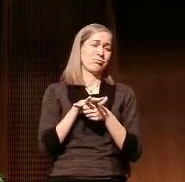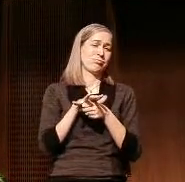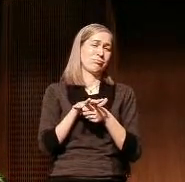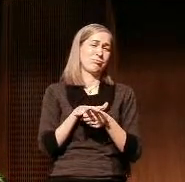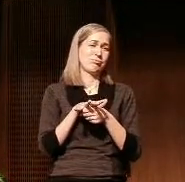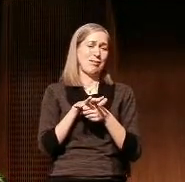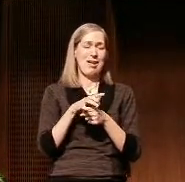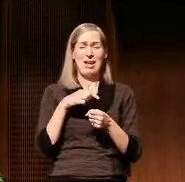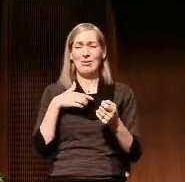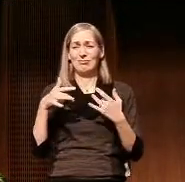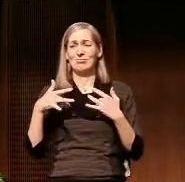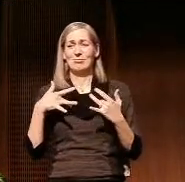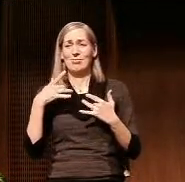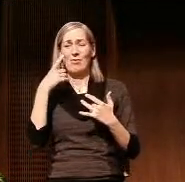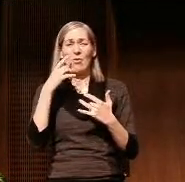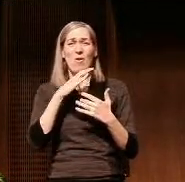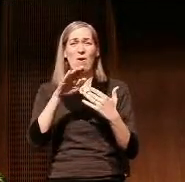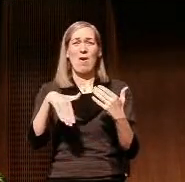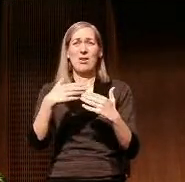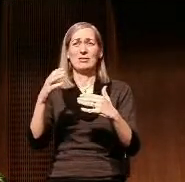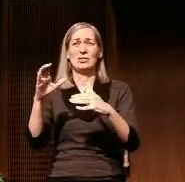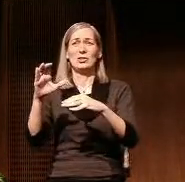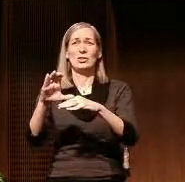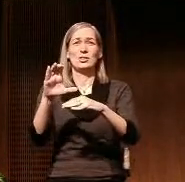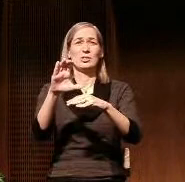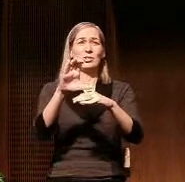of concern for all the churches.